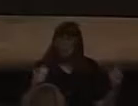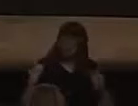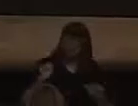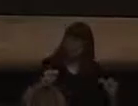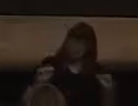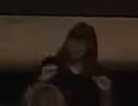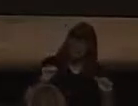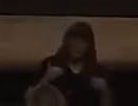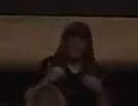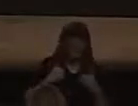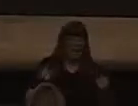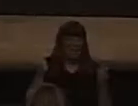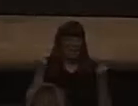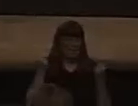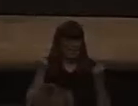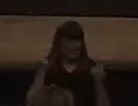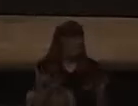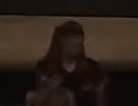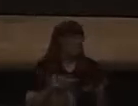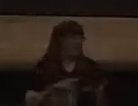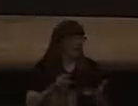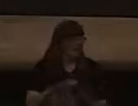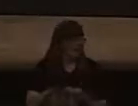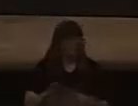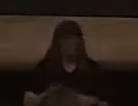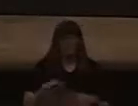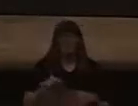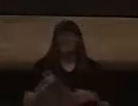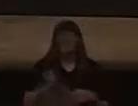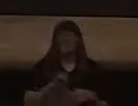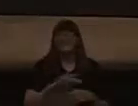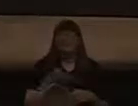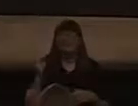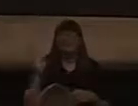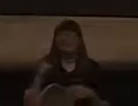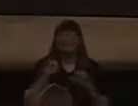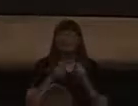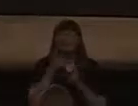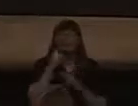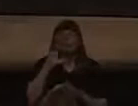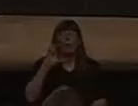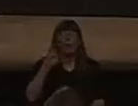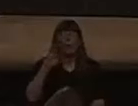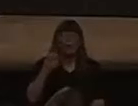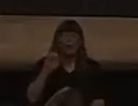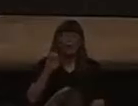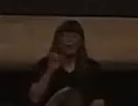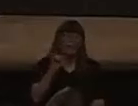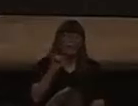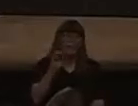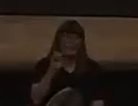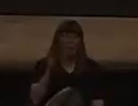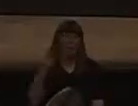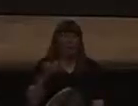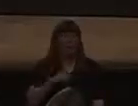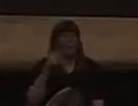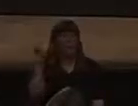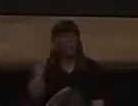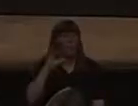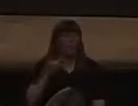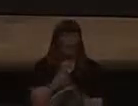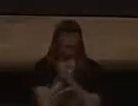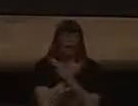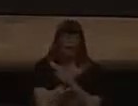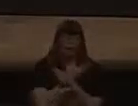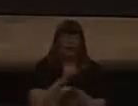Performance, we had a lot of praise in several focus groups for Carnegie Hall, which I'm told their ushers and their